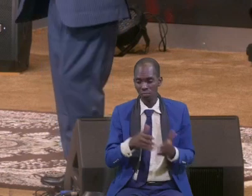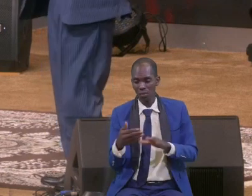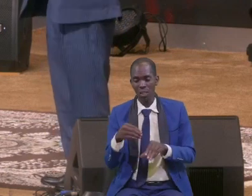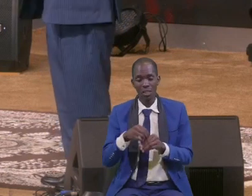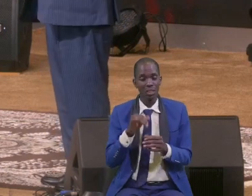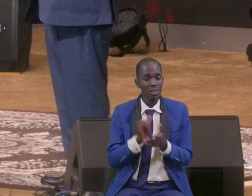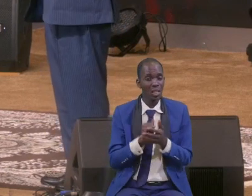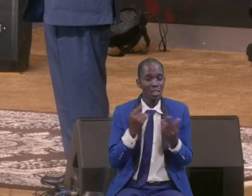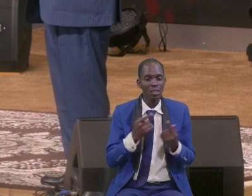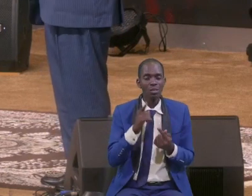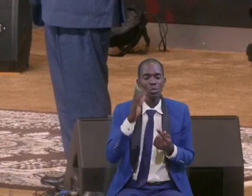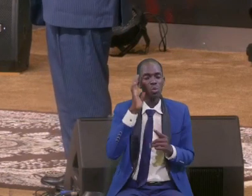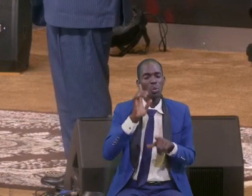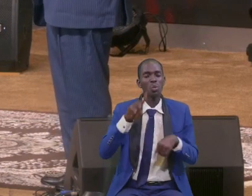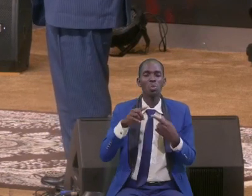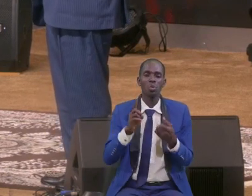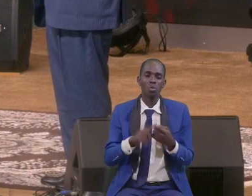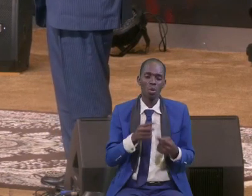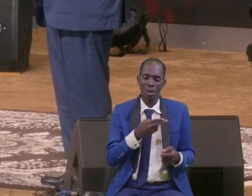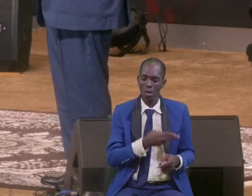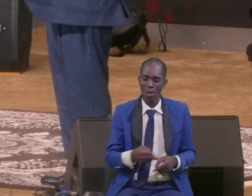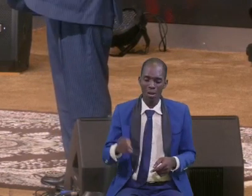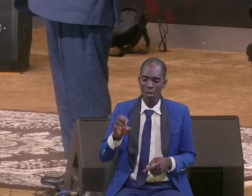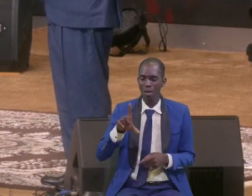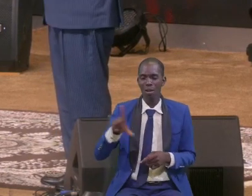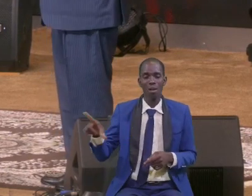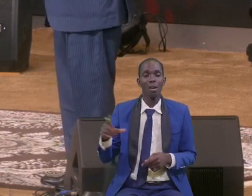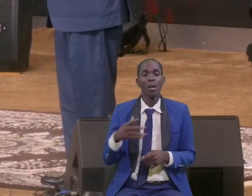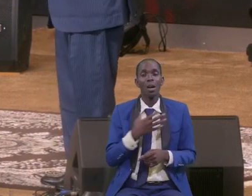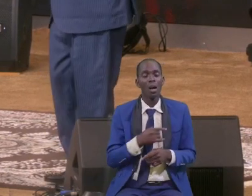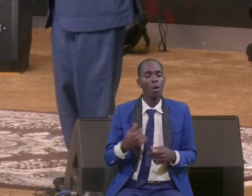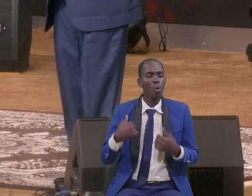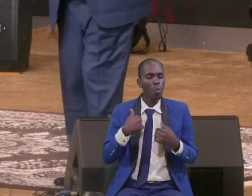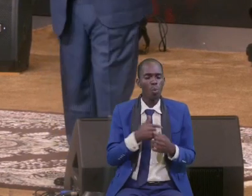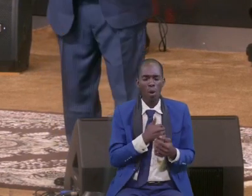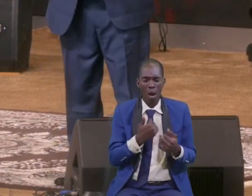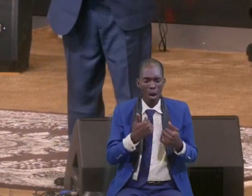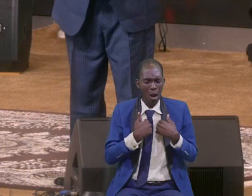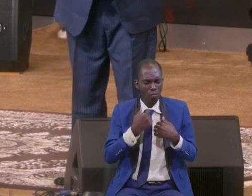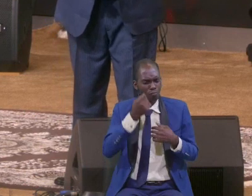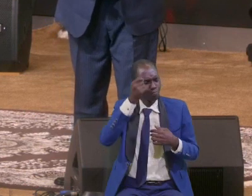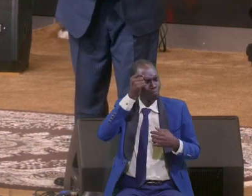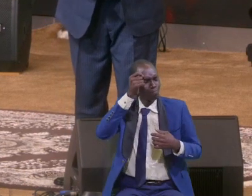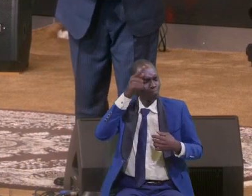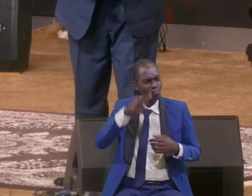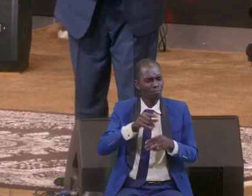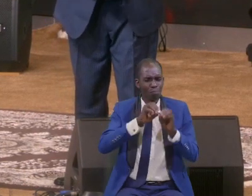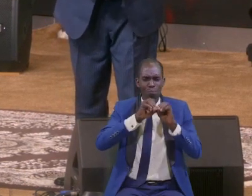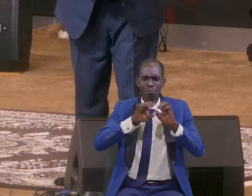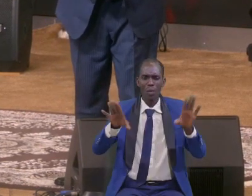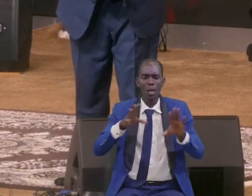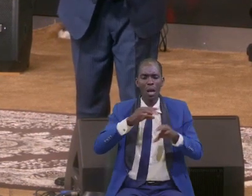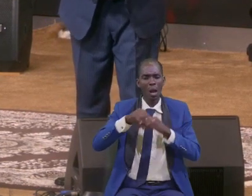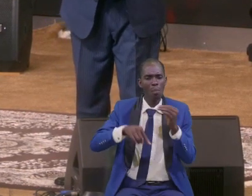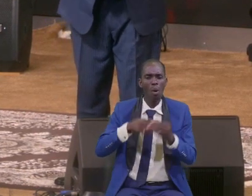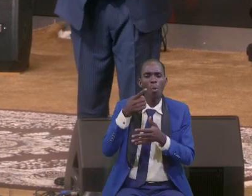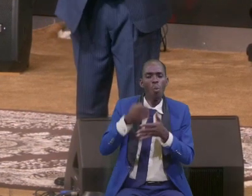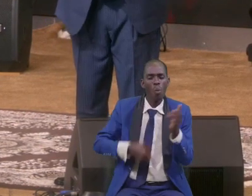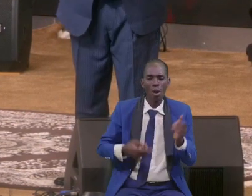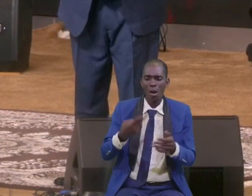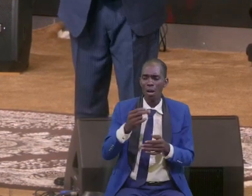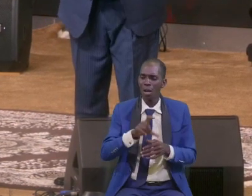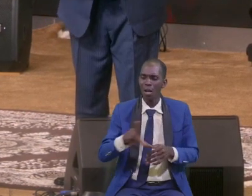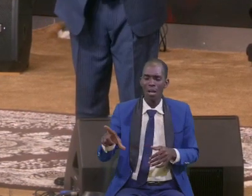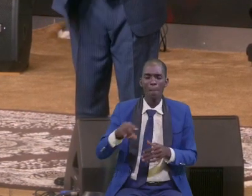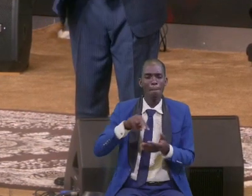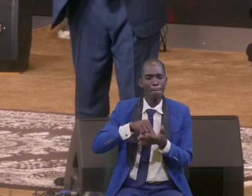to hell. And we had a clear picture of hell, of what hell was. We were broken. And we cry. It's not